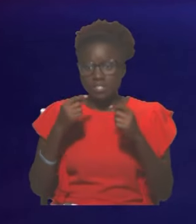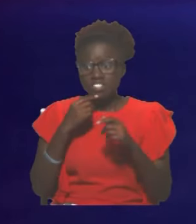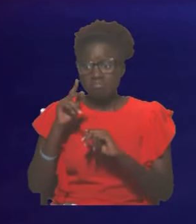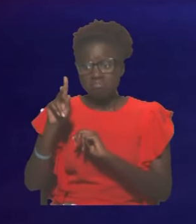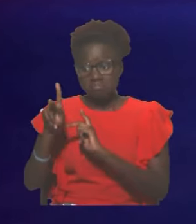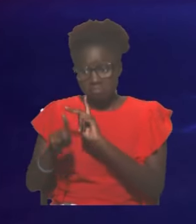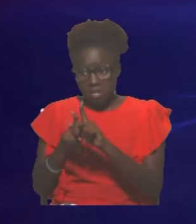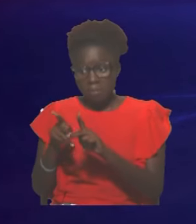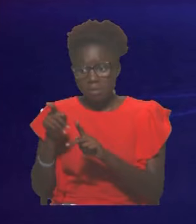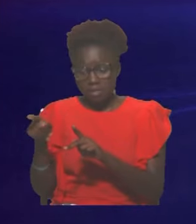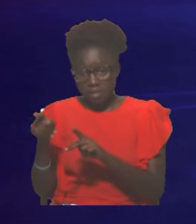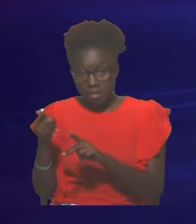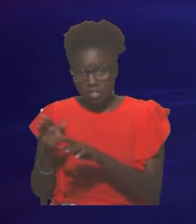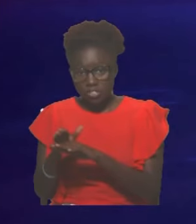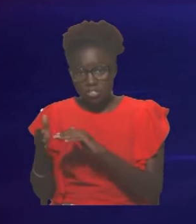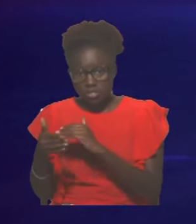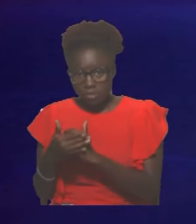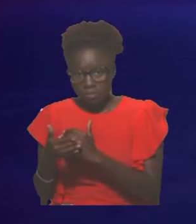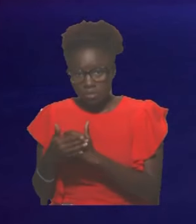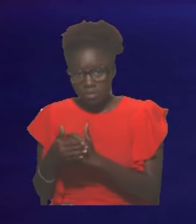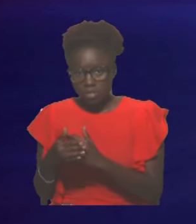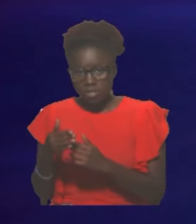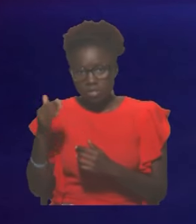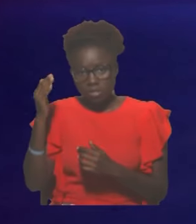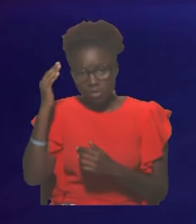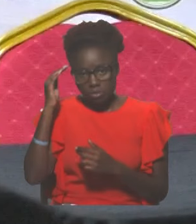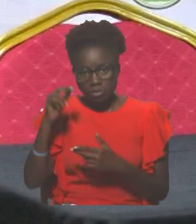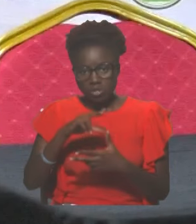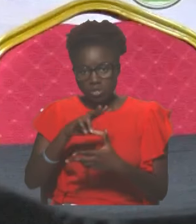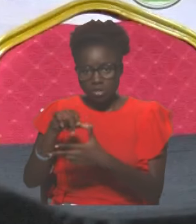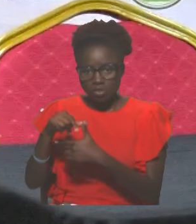Jamaica following the recent passing of Hurricane Melissa.